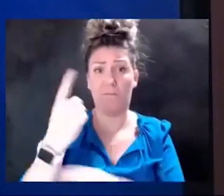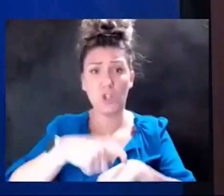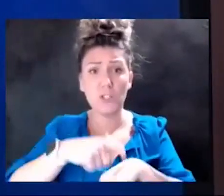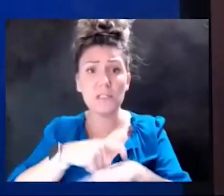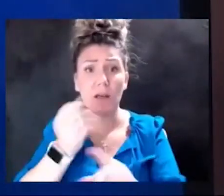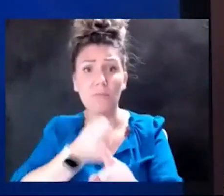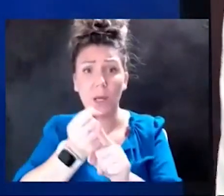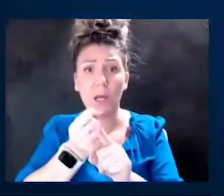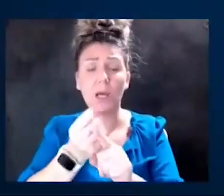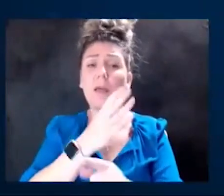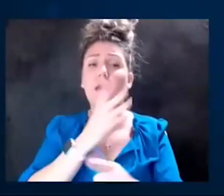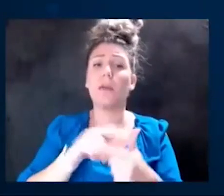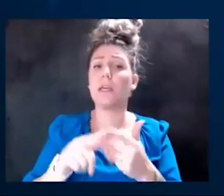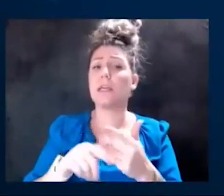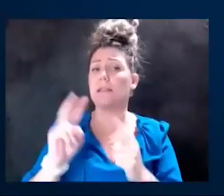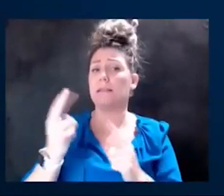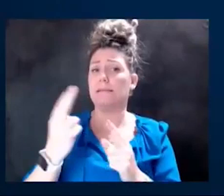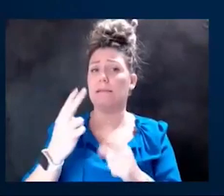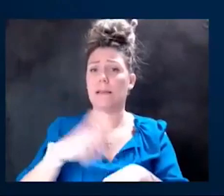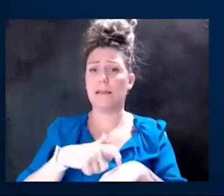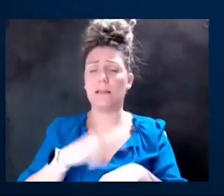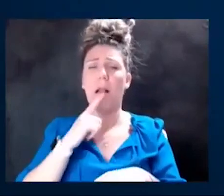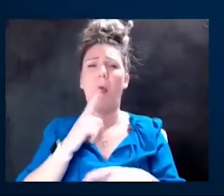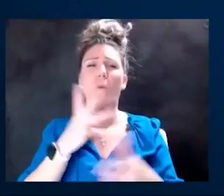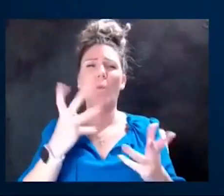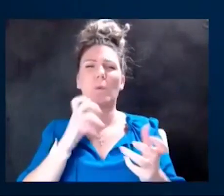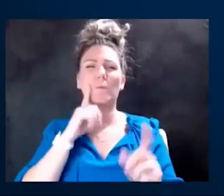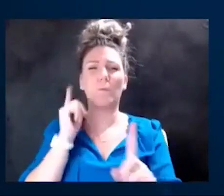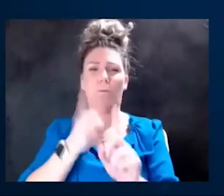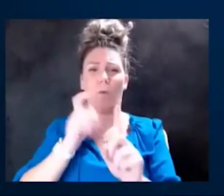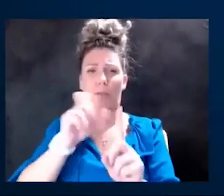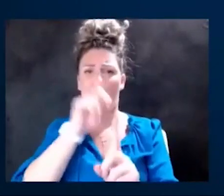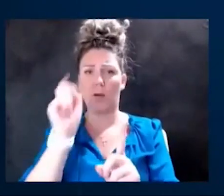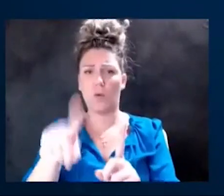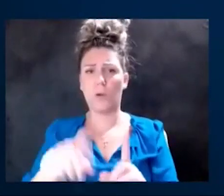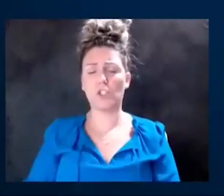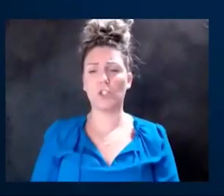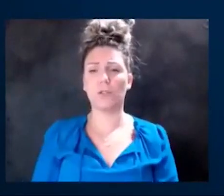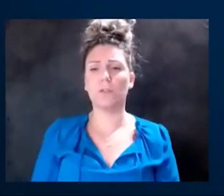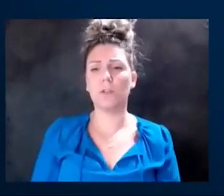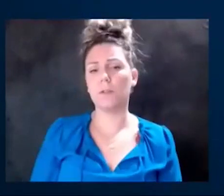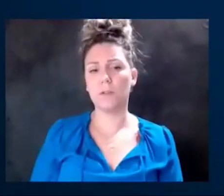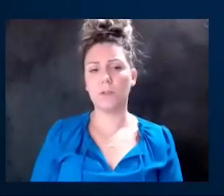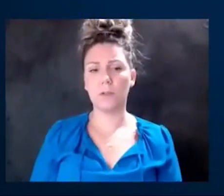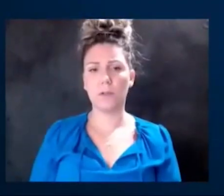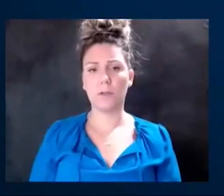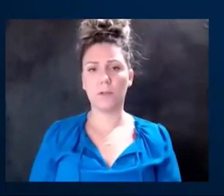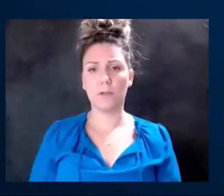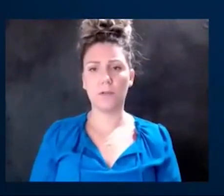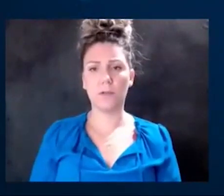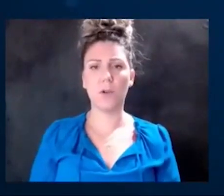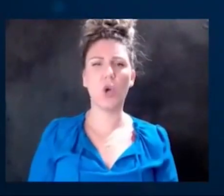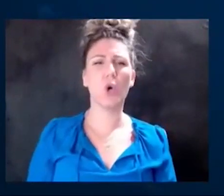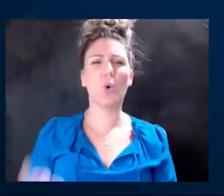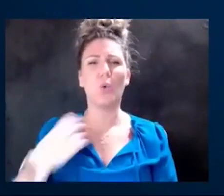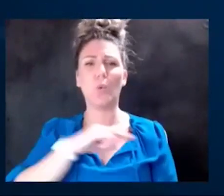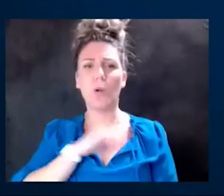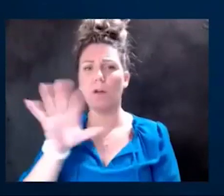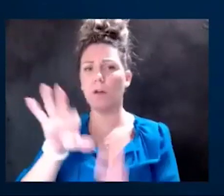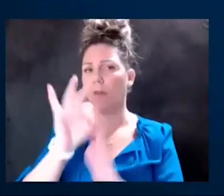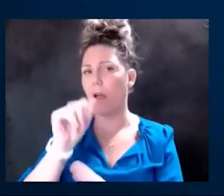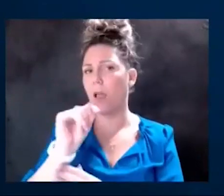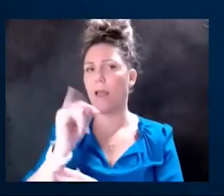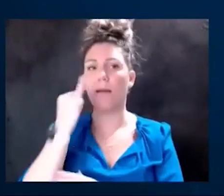the answer to. I wonder if at the heart of that question, if she's thinking, what she's thinking is out that people believe that if they've